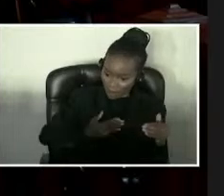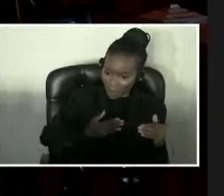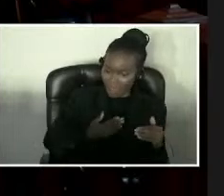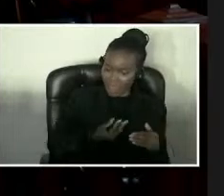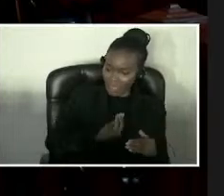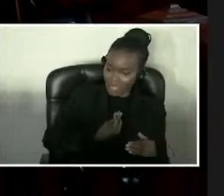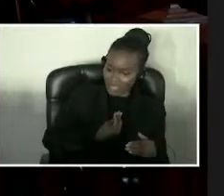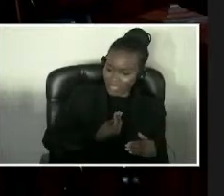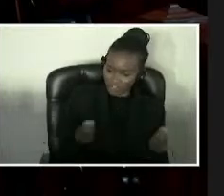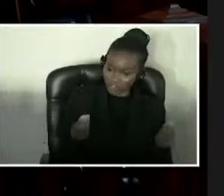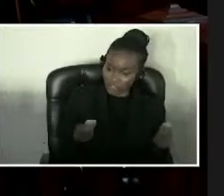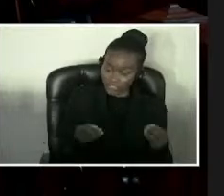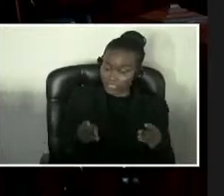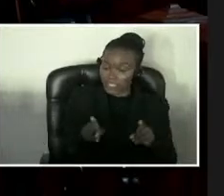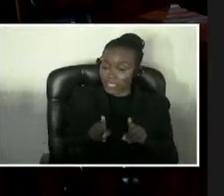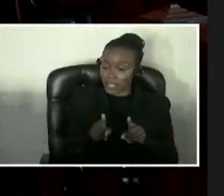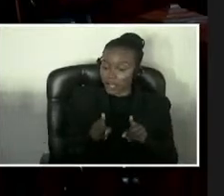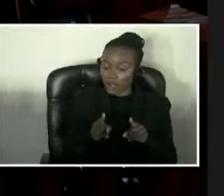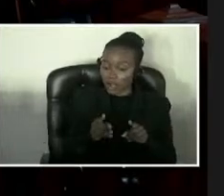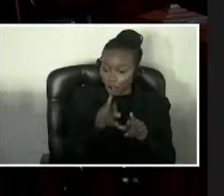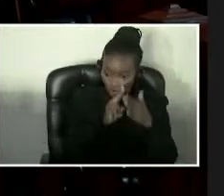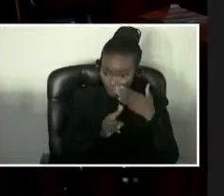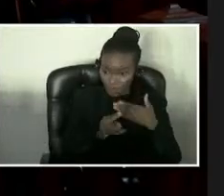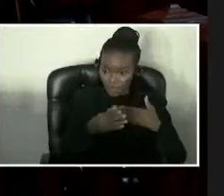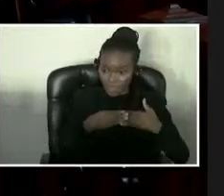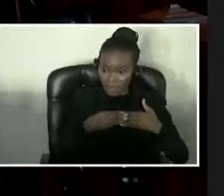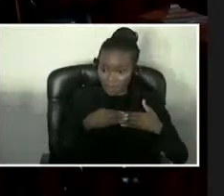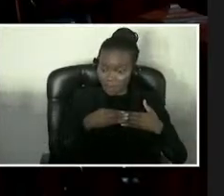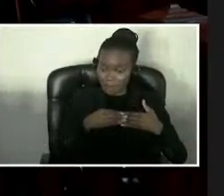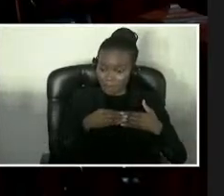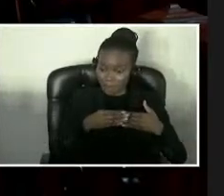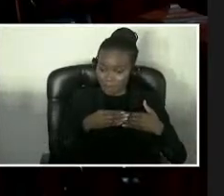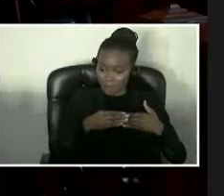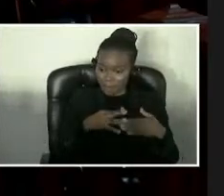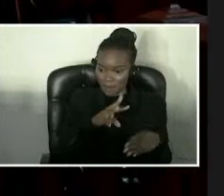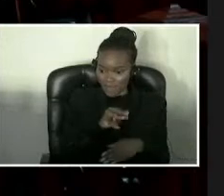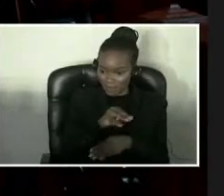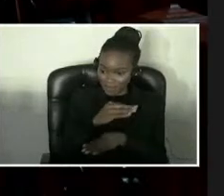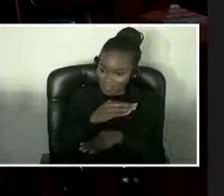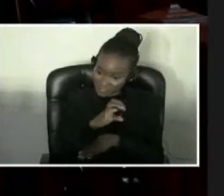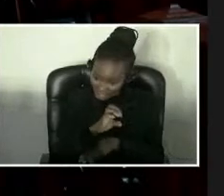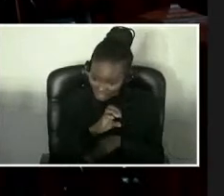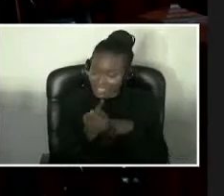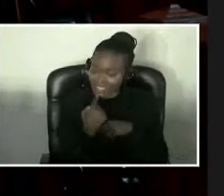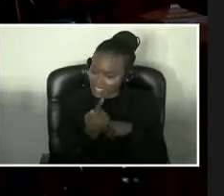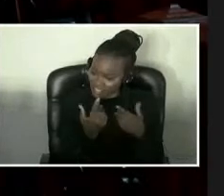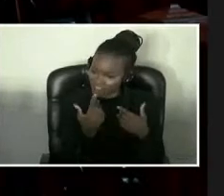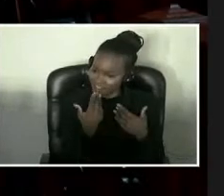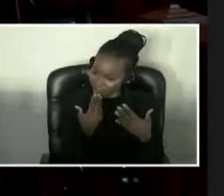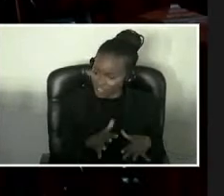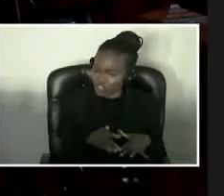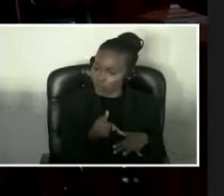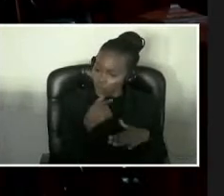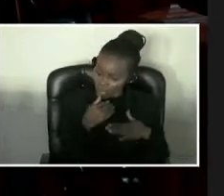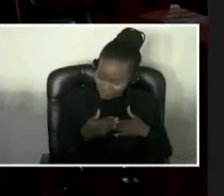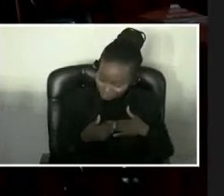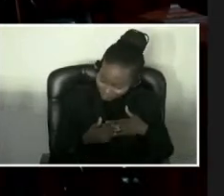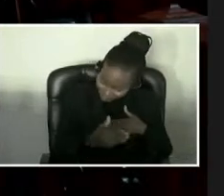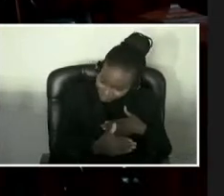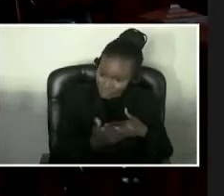honourable embassy has already presented that we are on the traditional journey to achieve what is currently